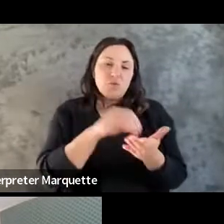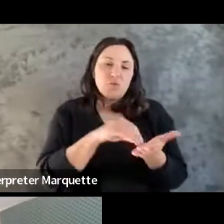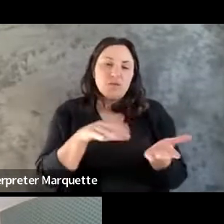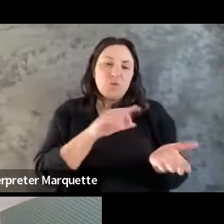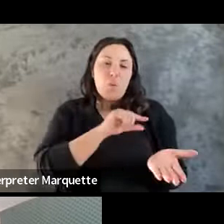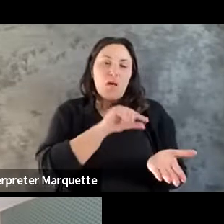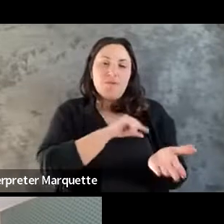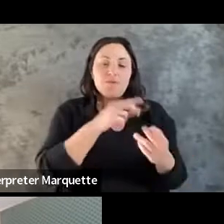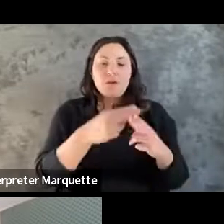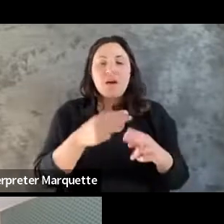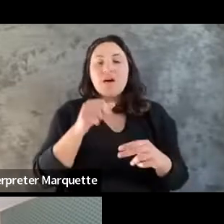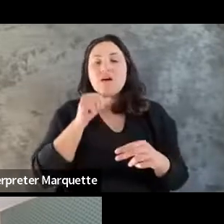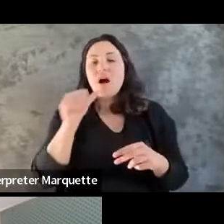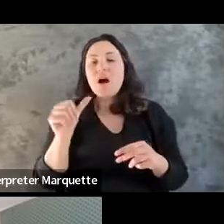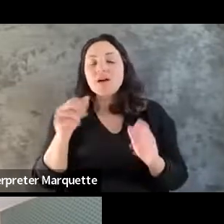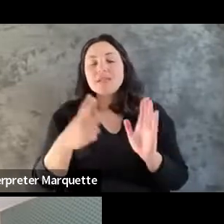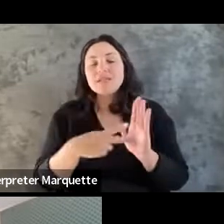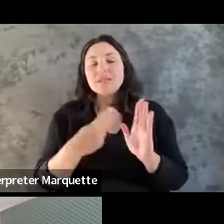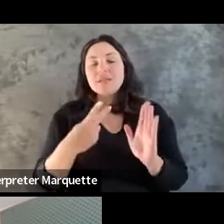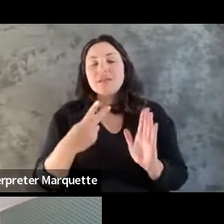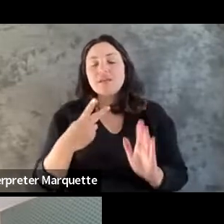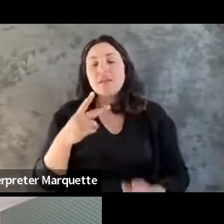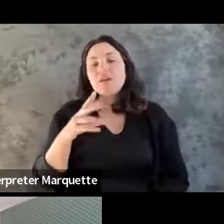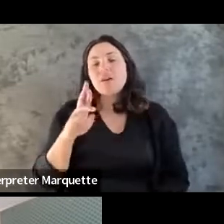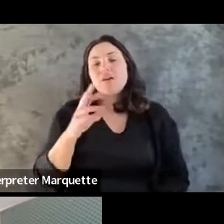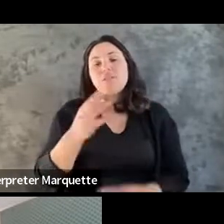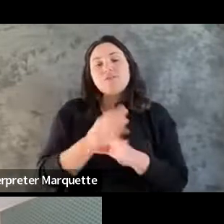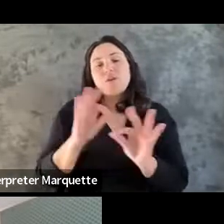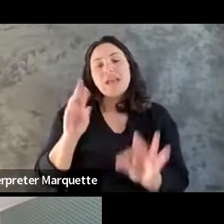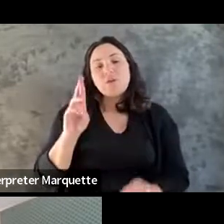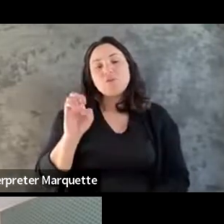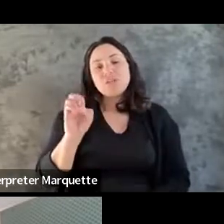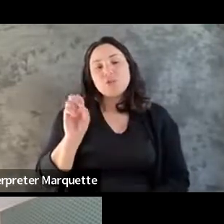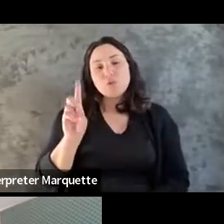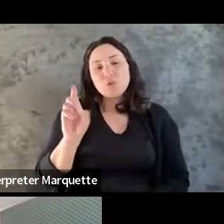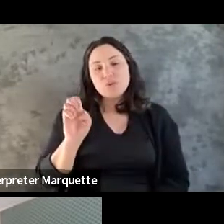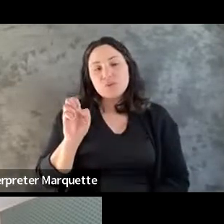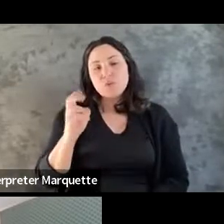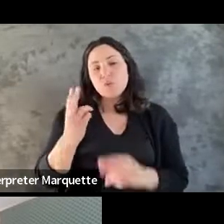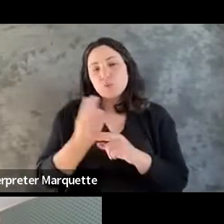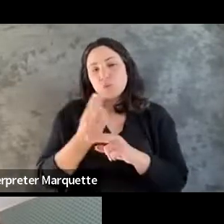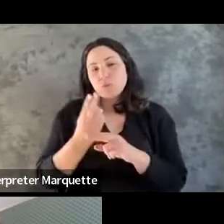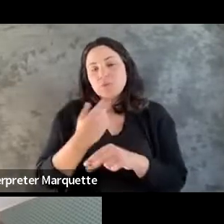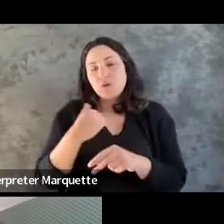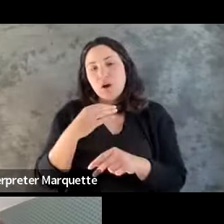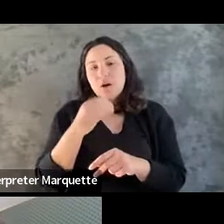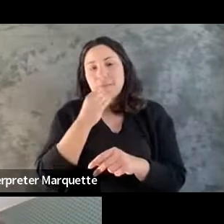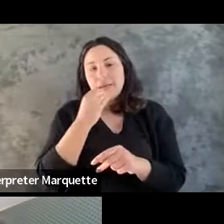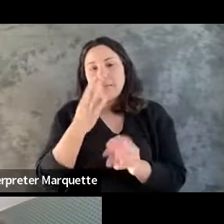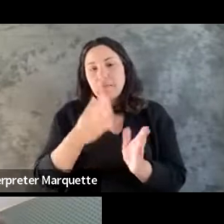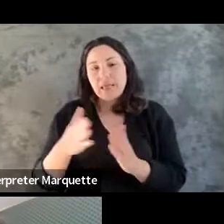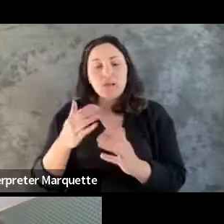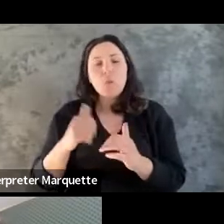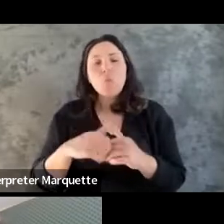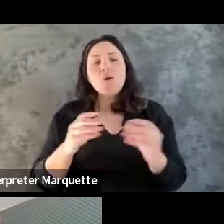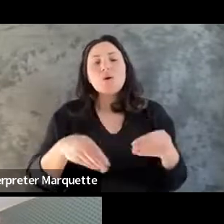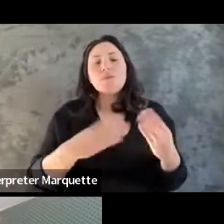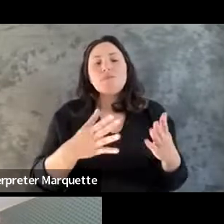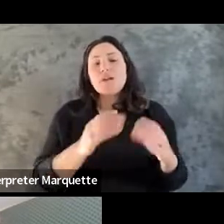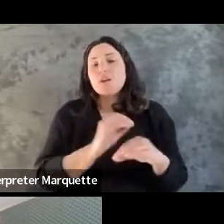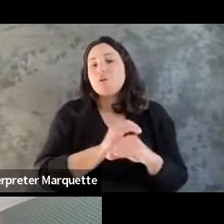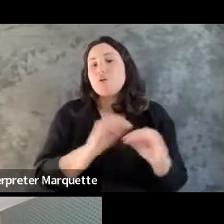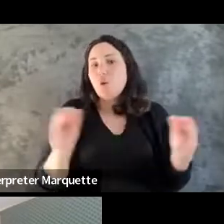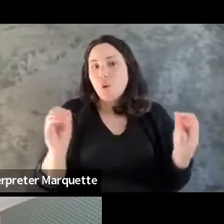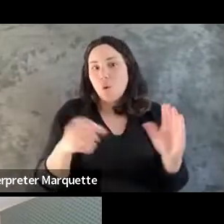call them unduplicated students, free and reduced, students who take advantage of our meal plan, what can we offer our families at no cost?